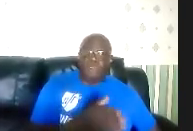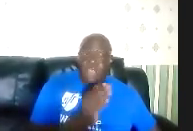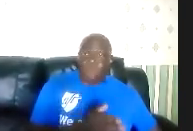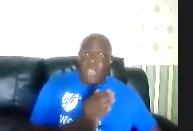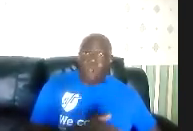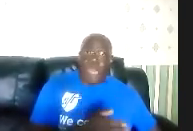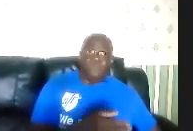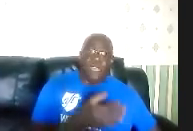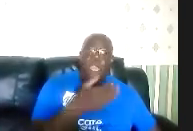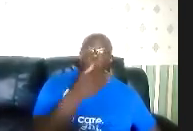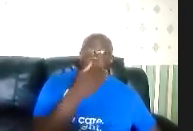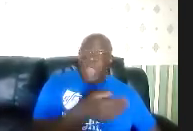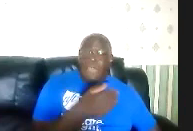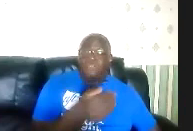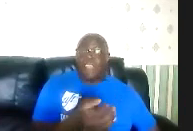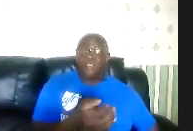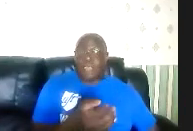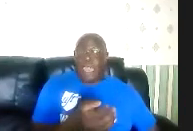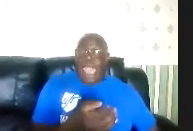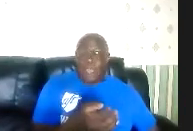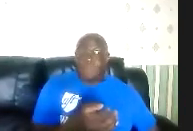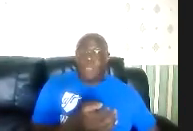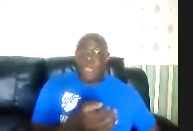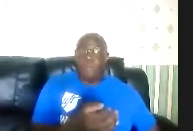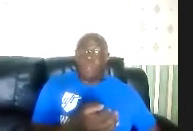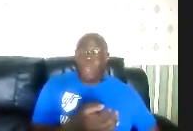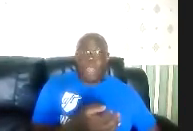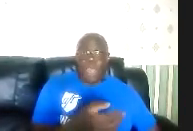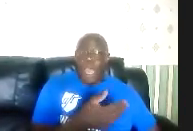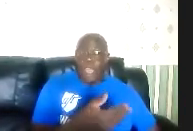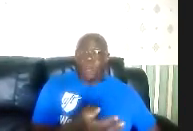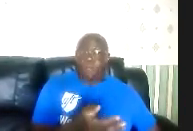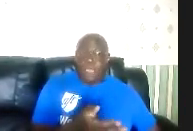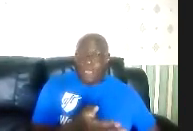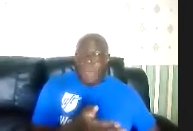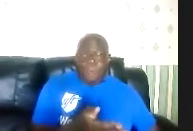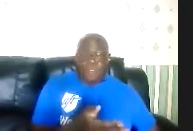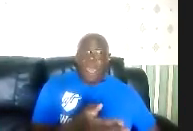important. That's really, really good. And I think we're going to have challenges ahead. Certainly, I